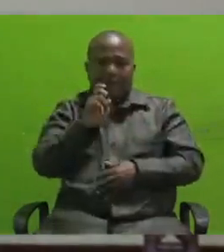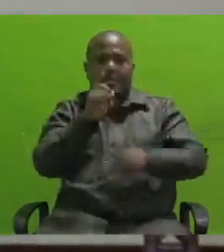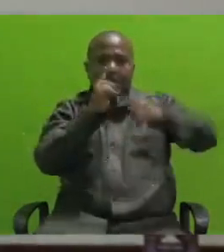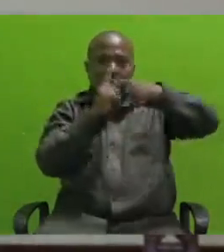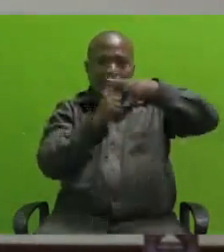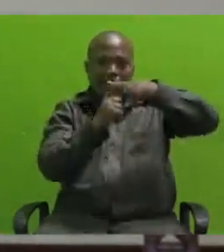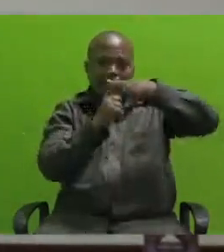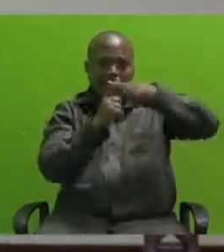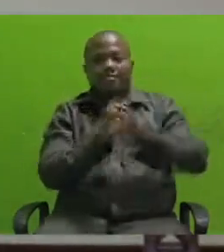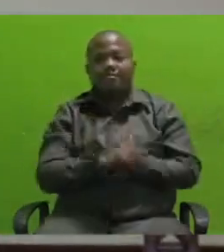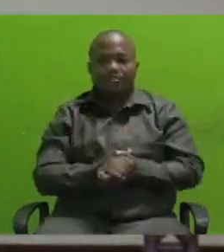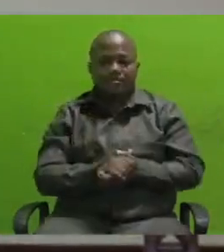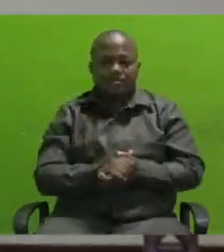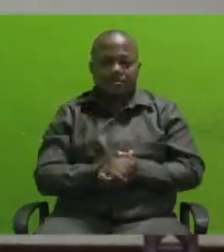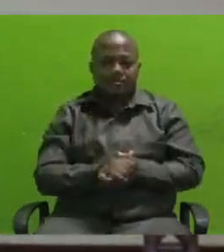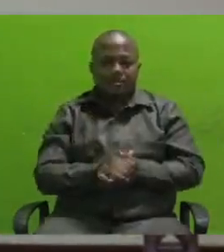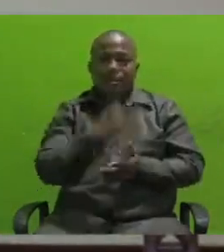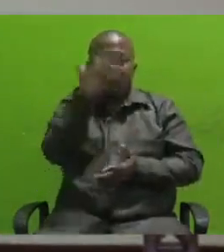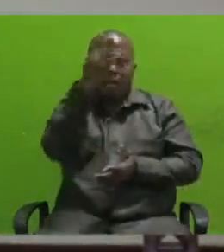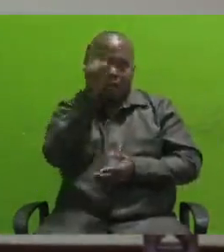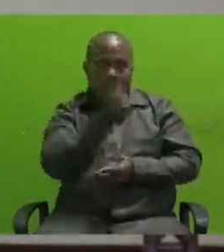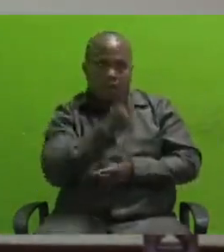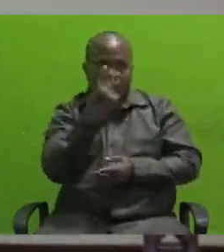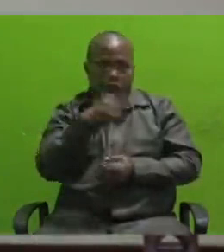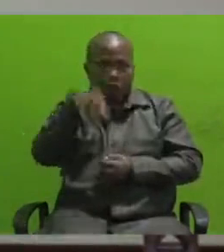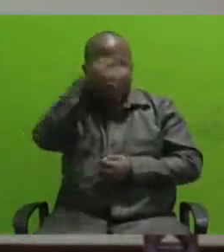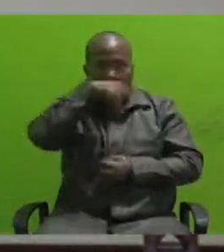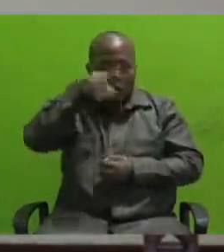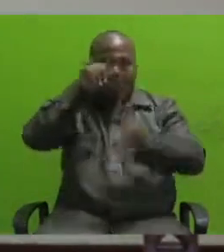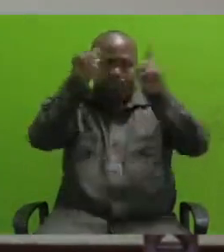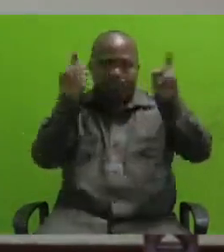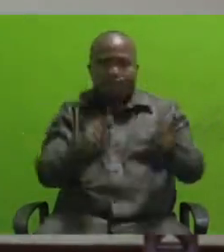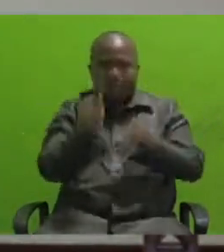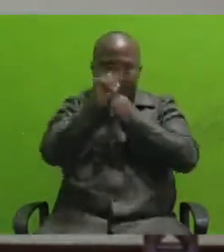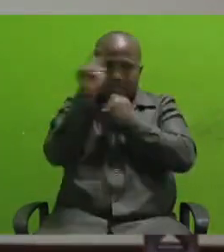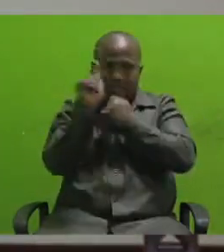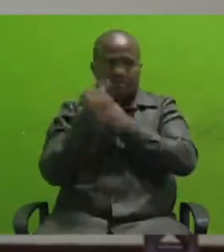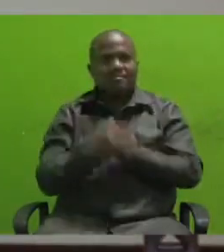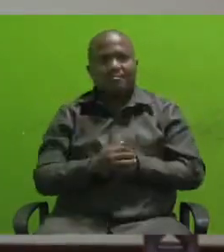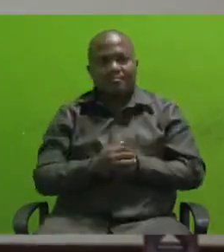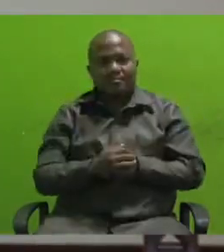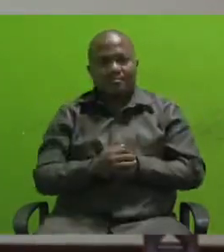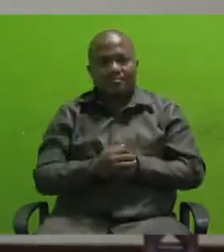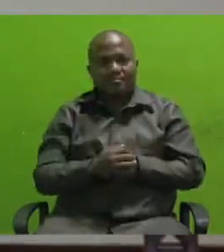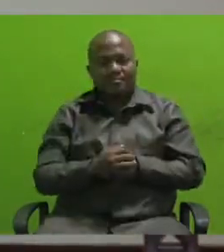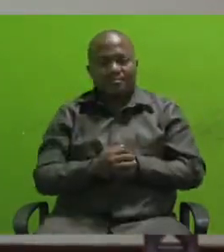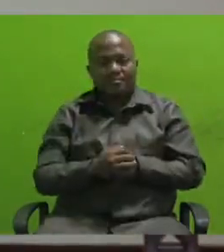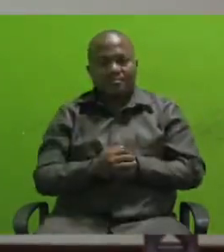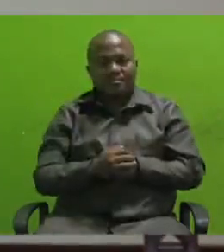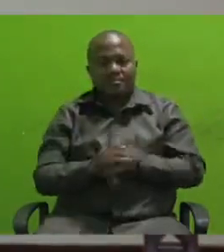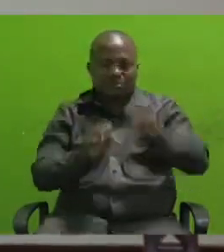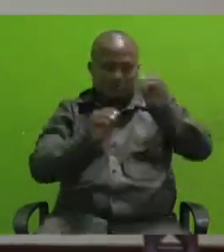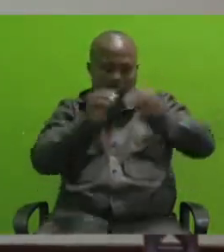5 over 2, the whole thing square. If you expand it, it's going to be x squared, then 5 over 2,